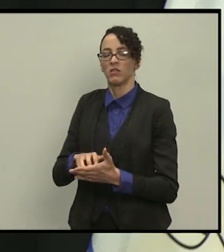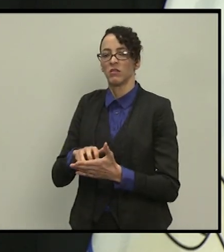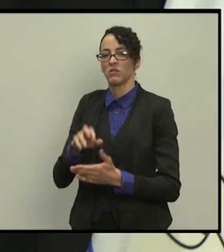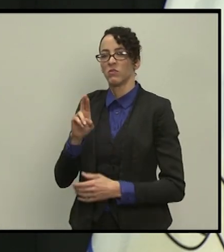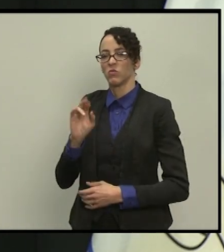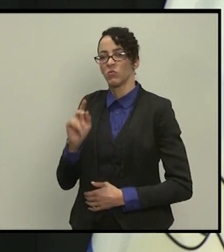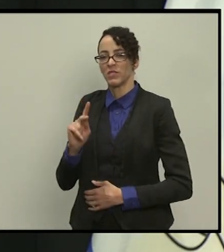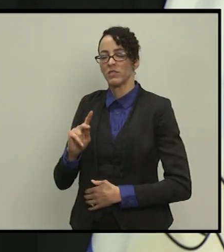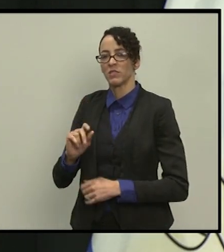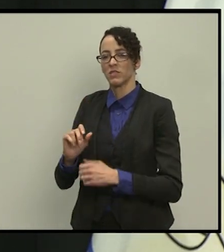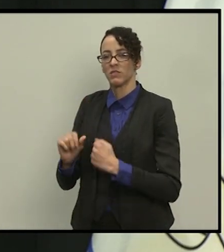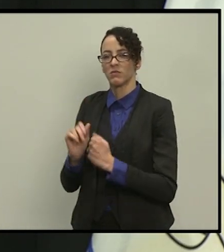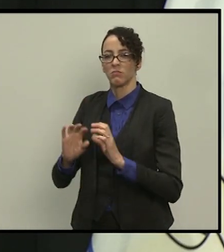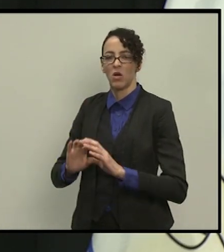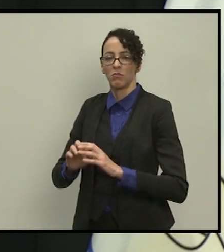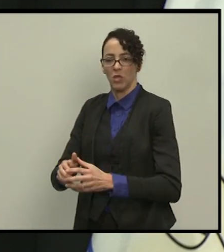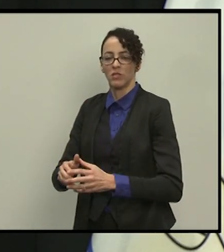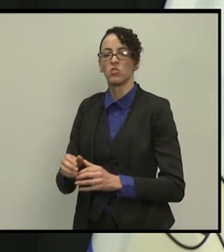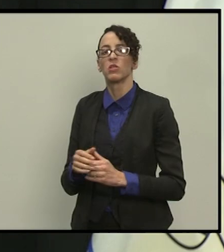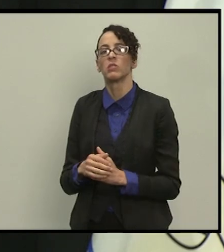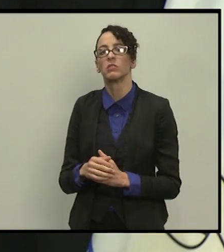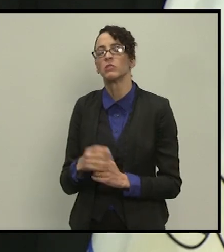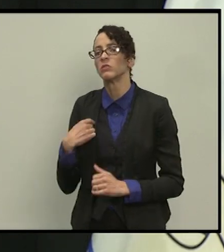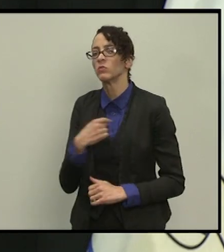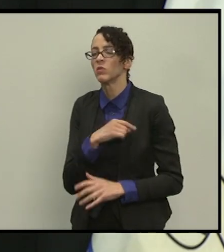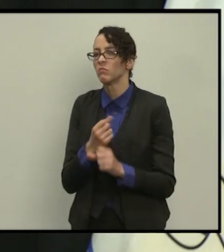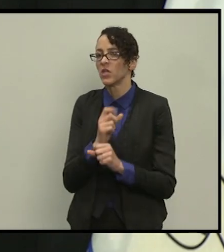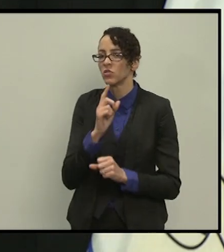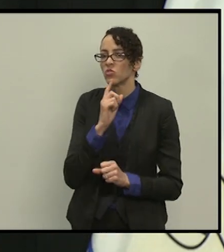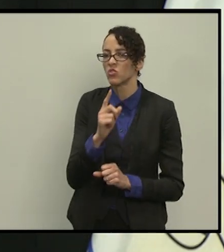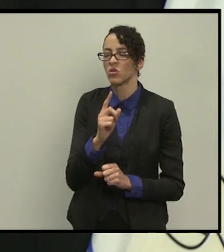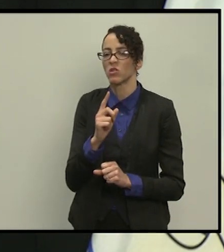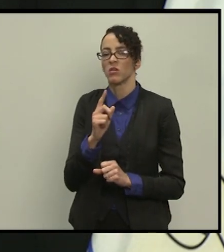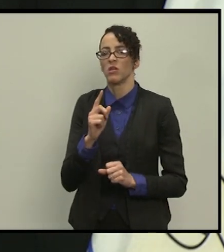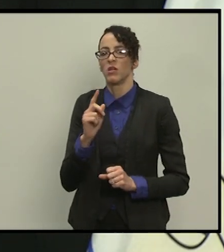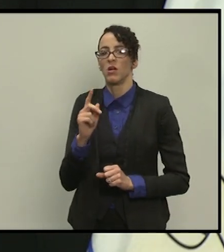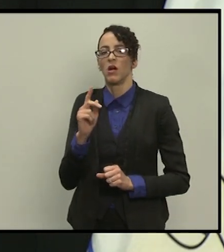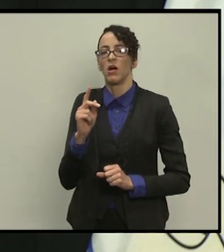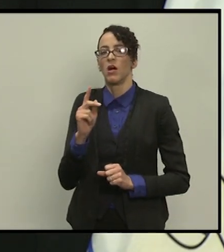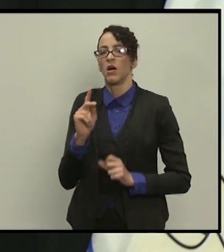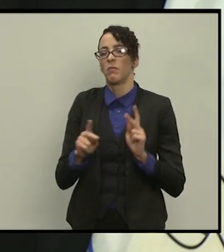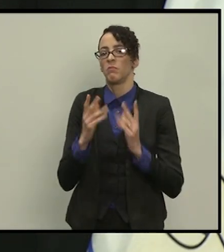further exacerbate the existing public health disparities that our city